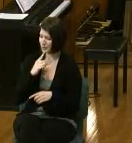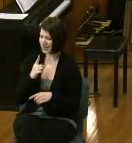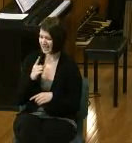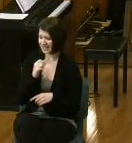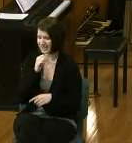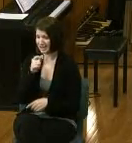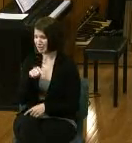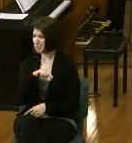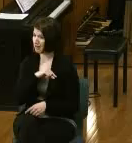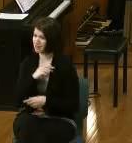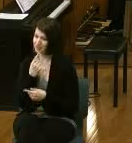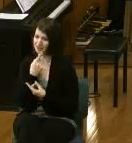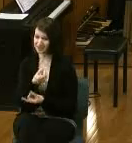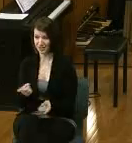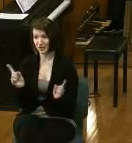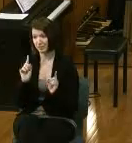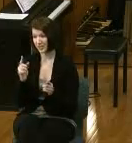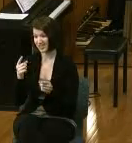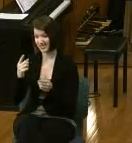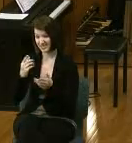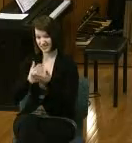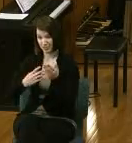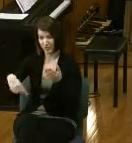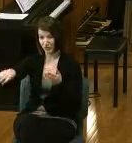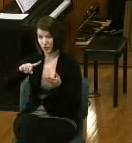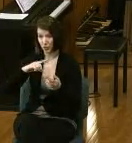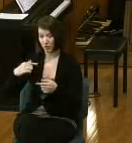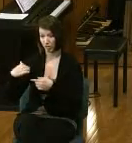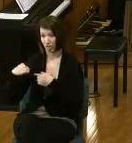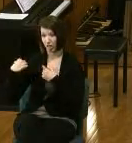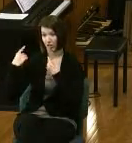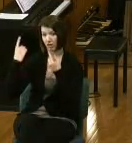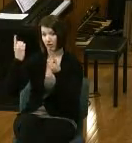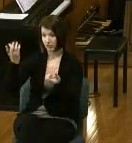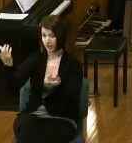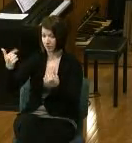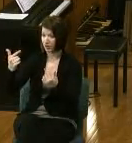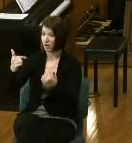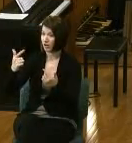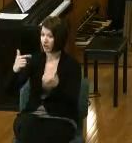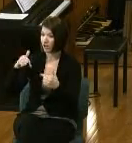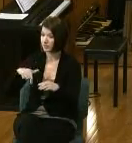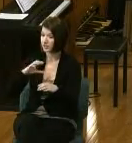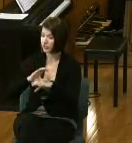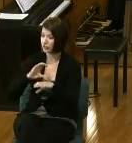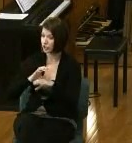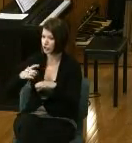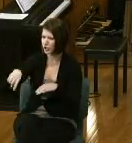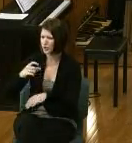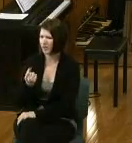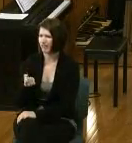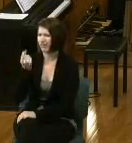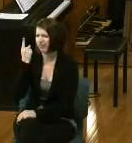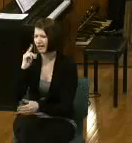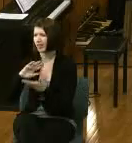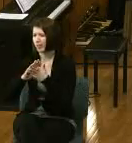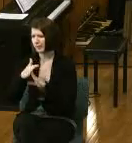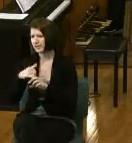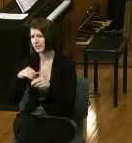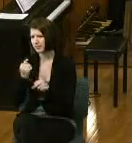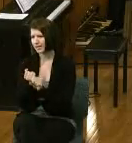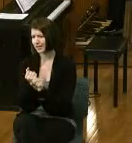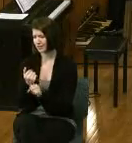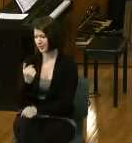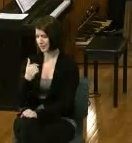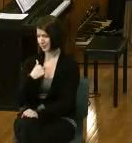you have been in the church here for a long time. You know what all the programs are that have been supported by the peacemaking offering. Now, I've only been a